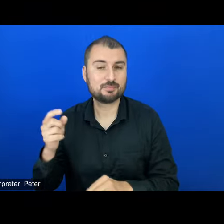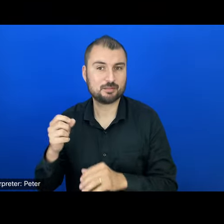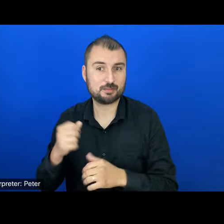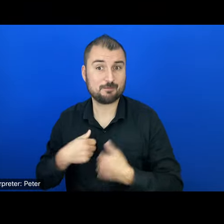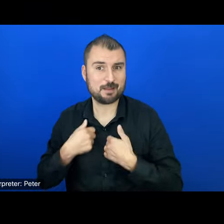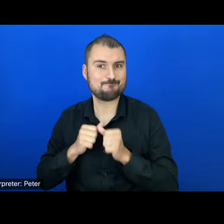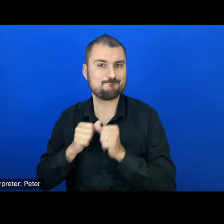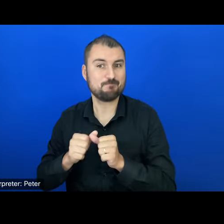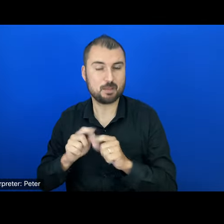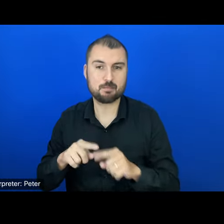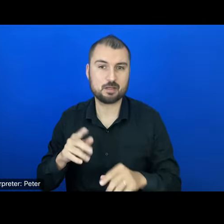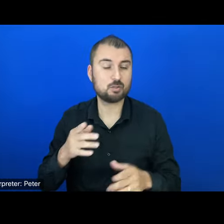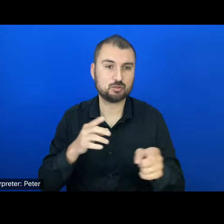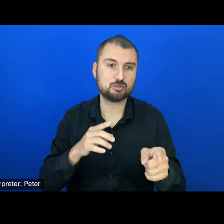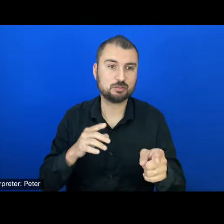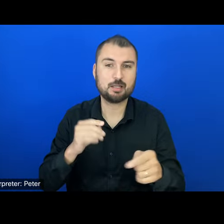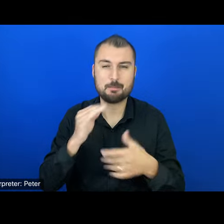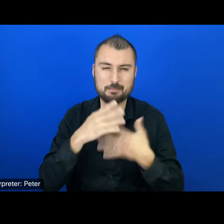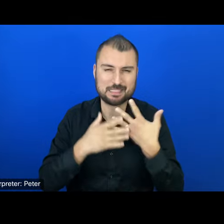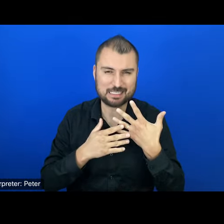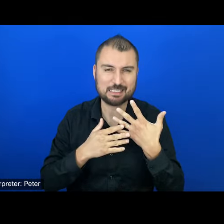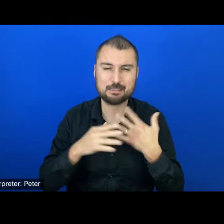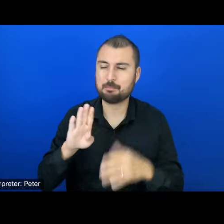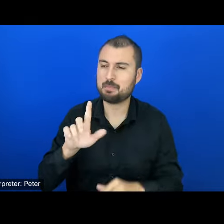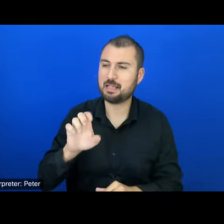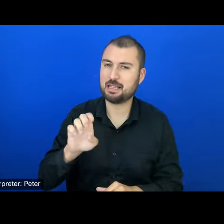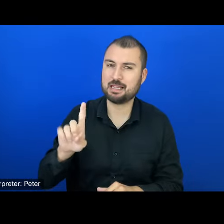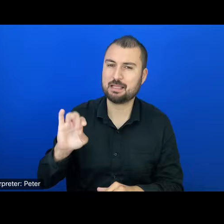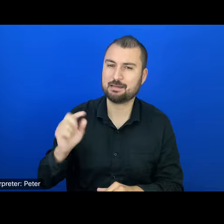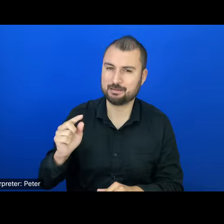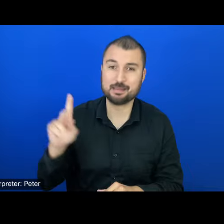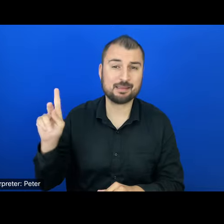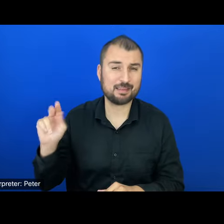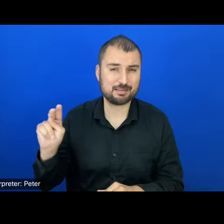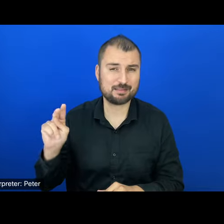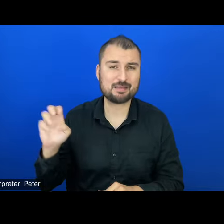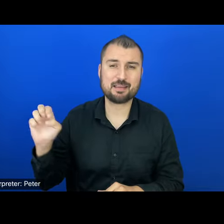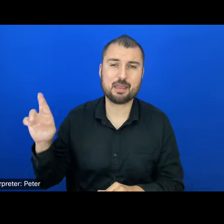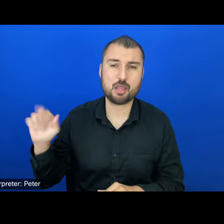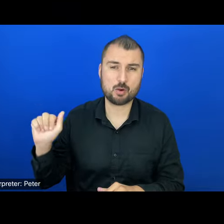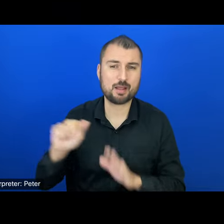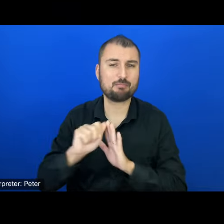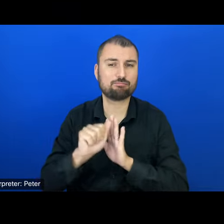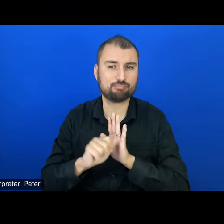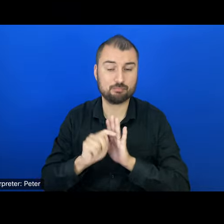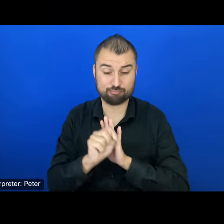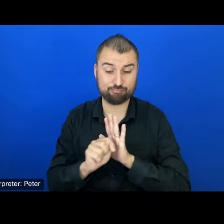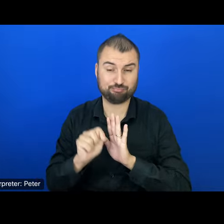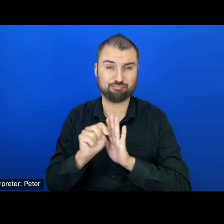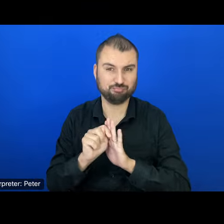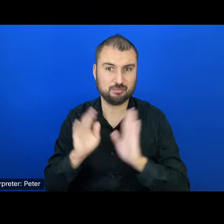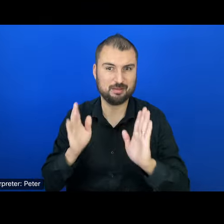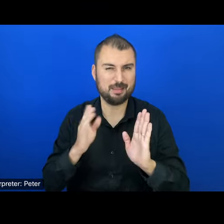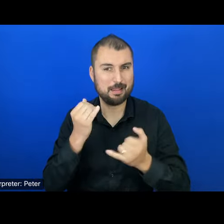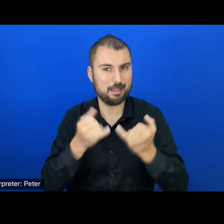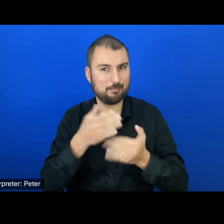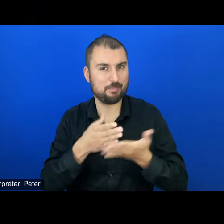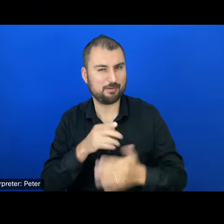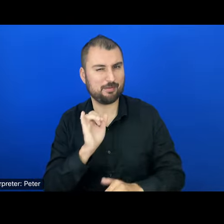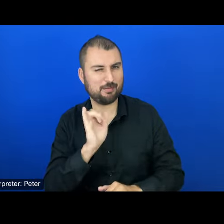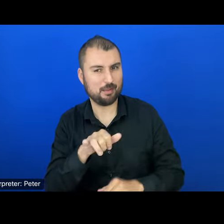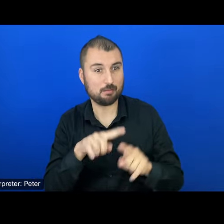bloody event of the Bleeding Kansas era. So next slide. It's been a state historic